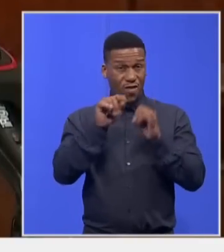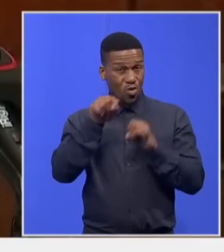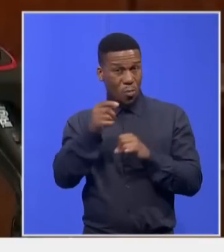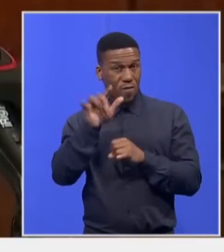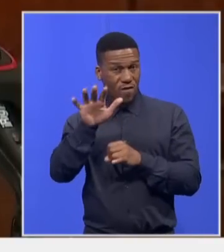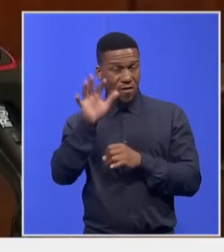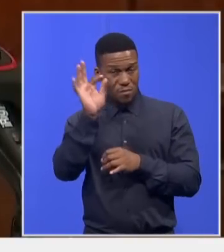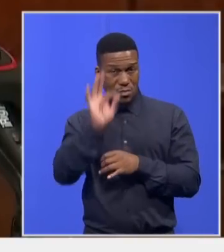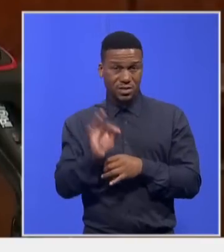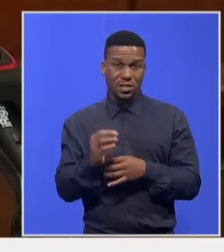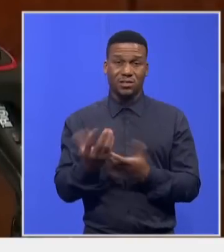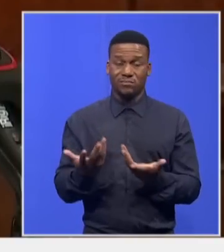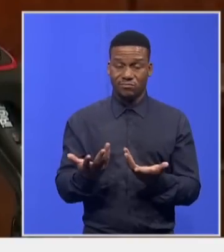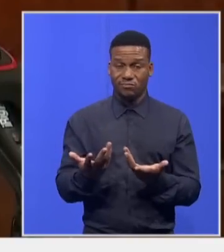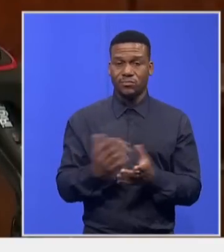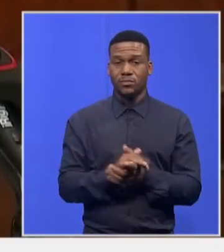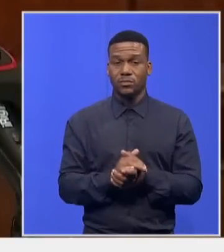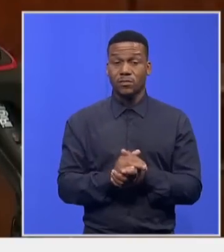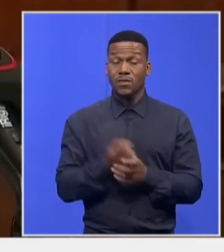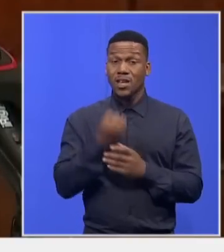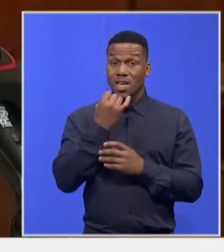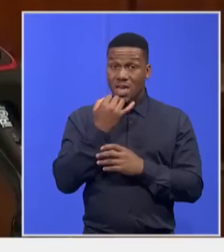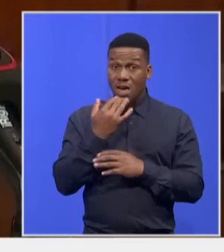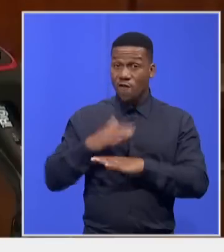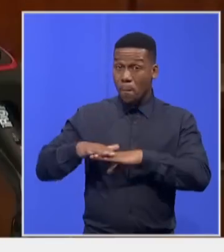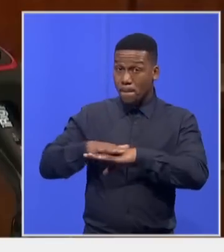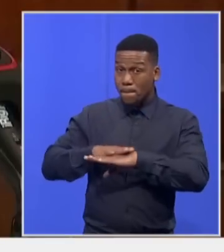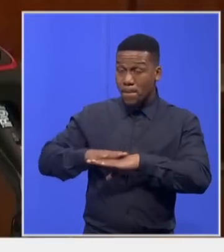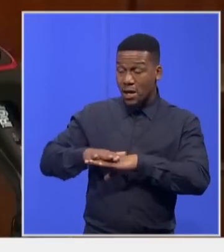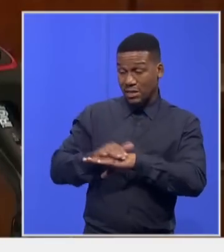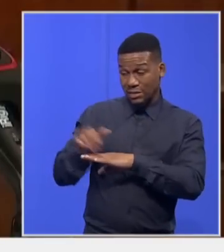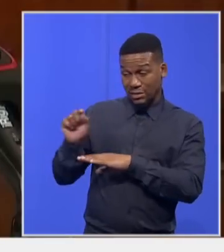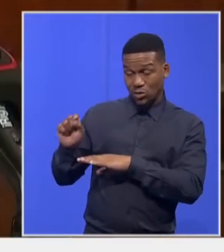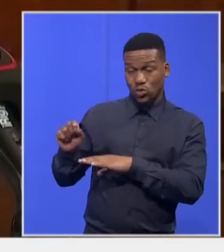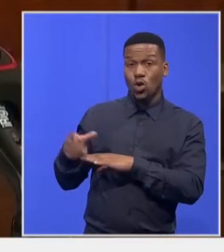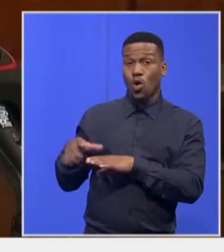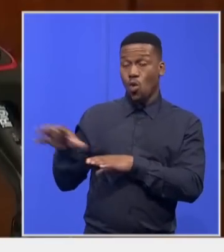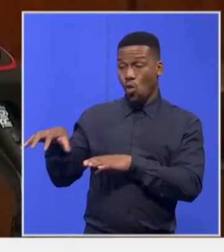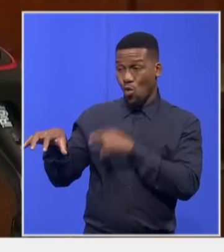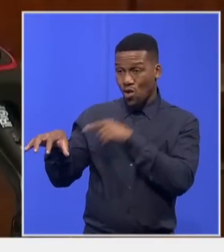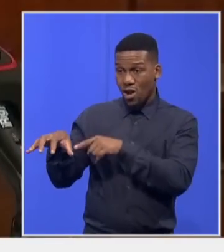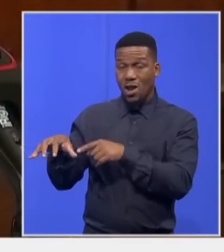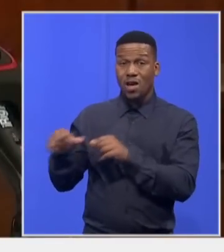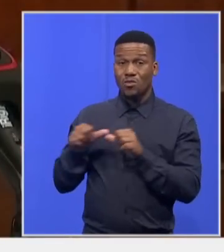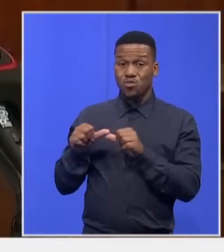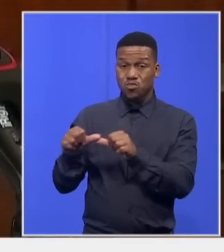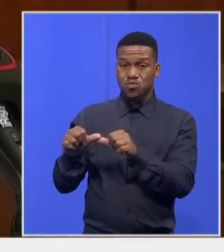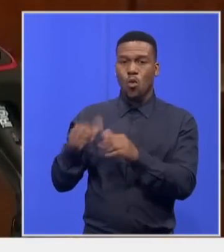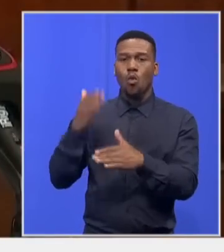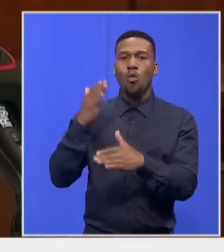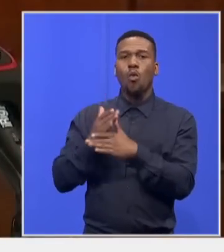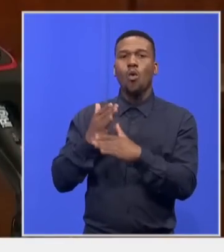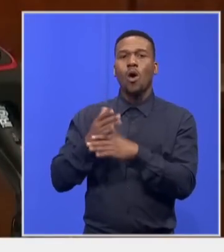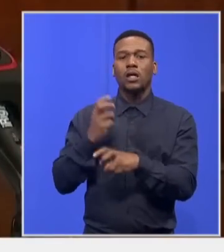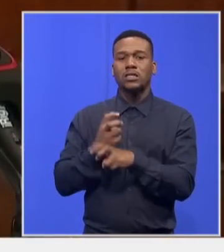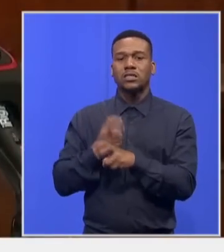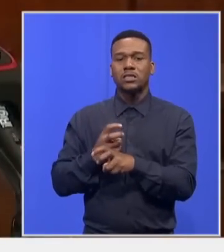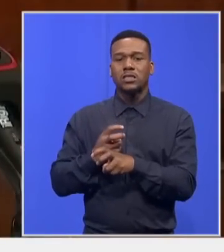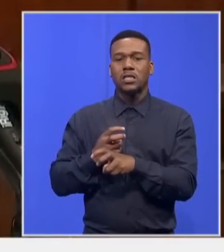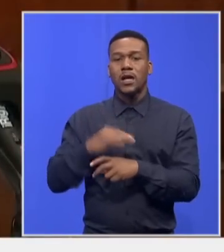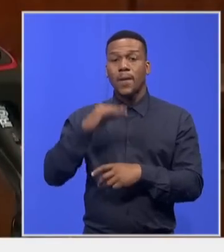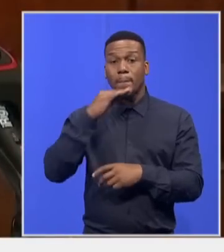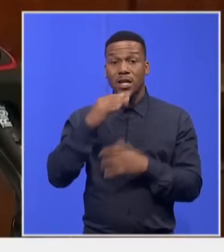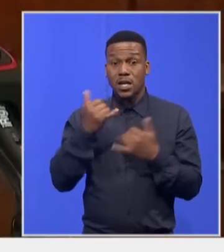11.5%. If these base loads, these stations that I shared with you, continue to underperform, it means we must run these